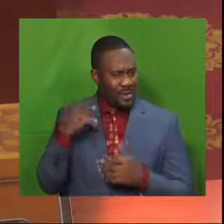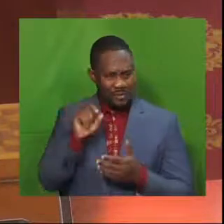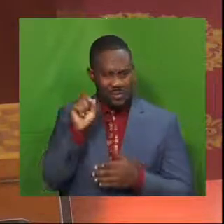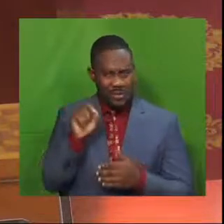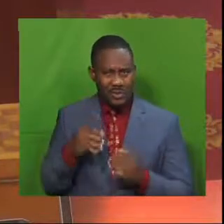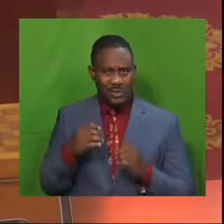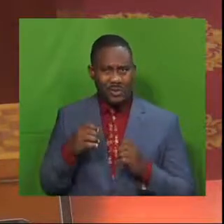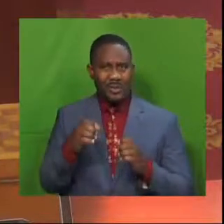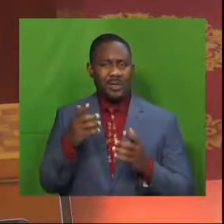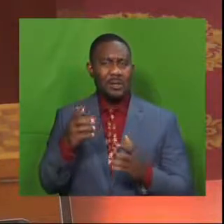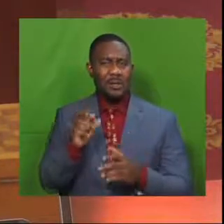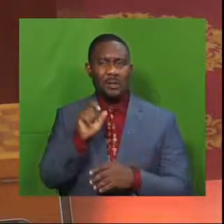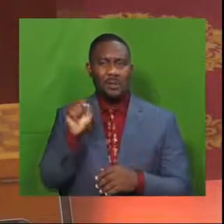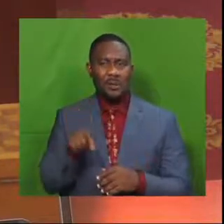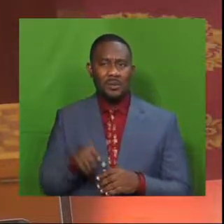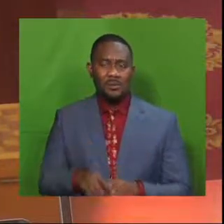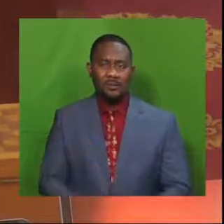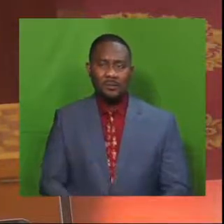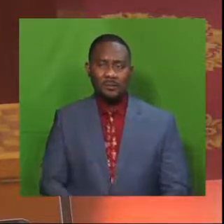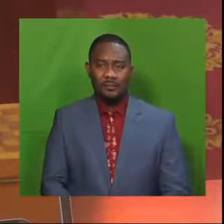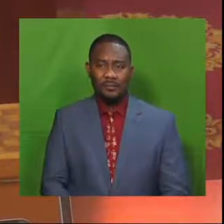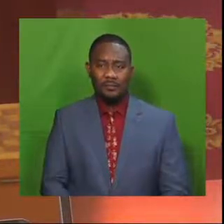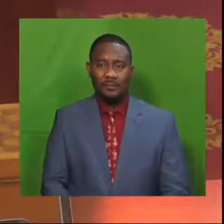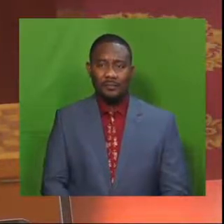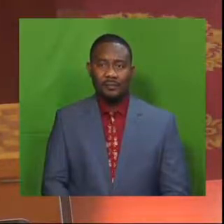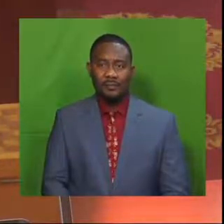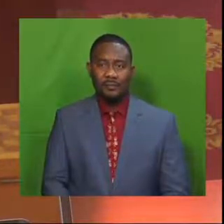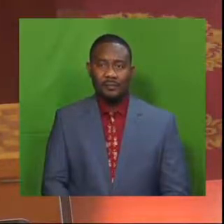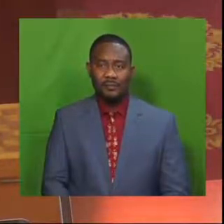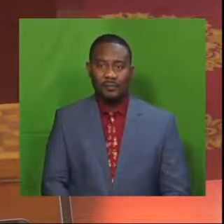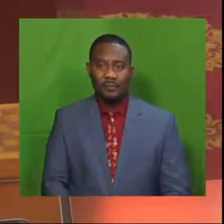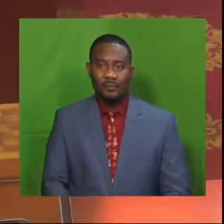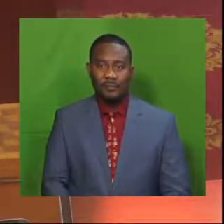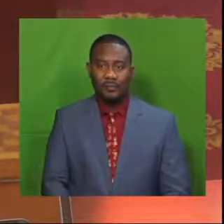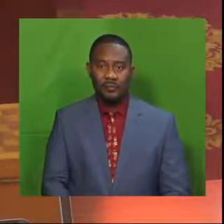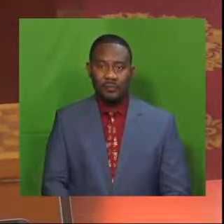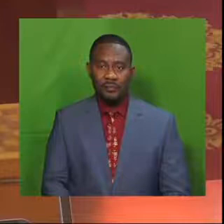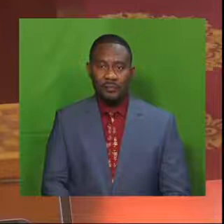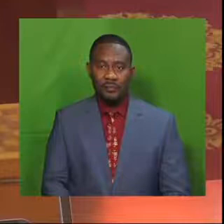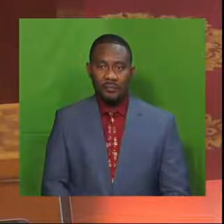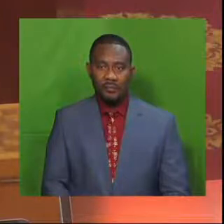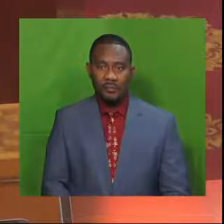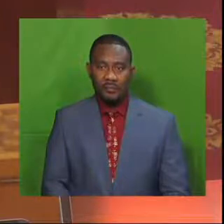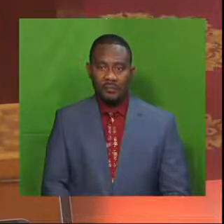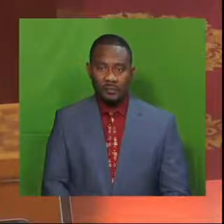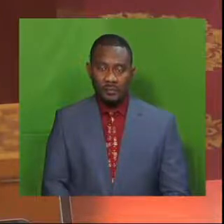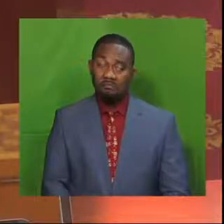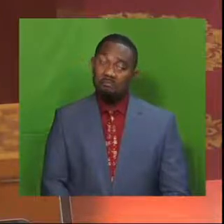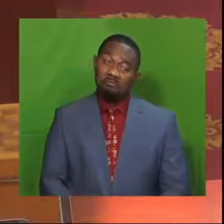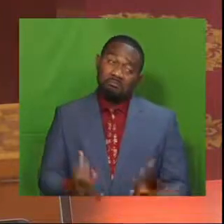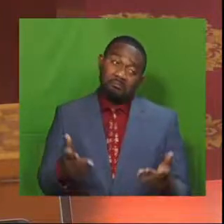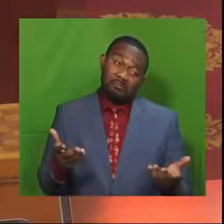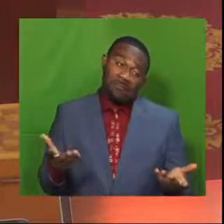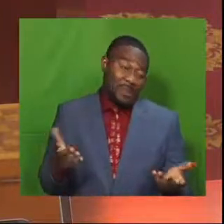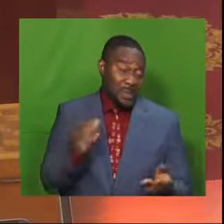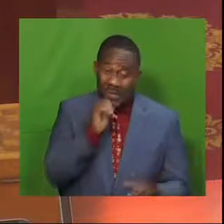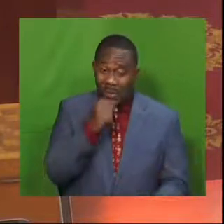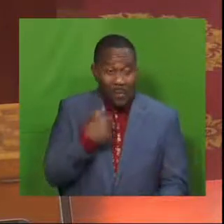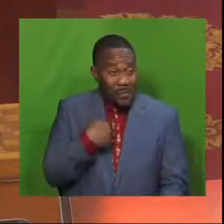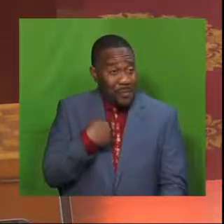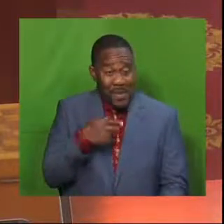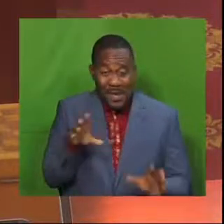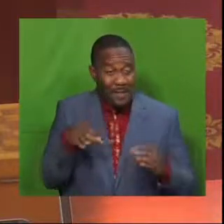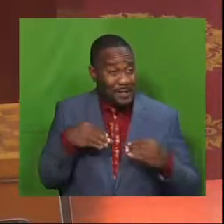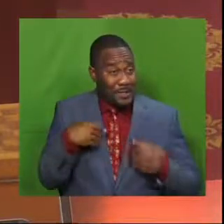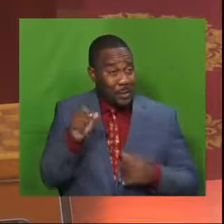Honourable member, I think issue of admissibility is squarely in the hands of Mr. Speaker. But I'm told